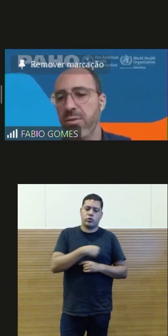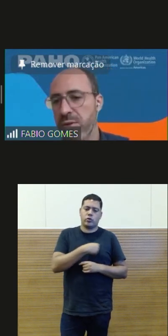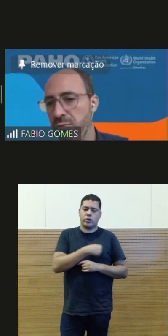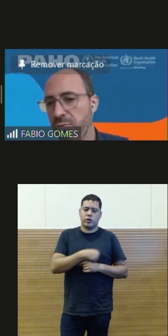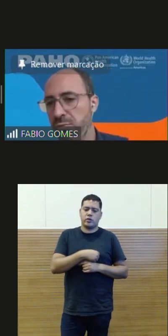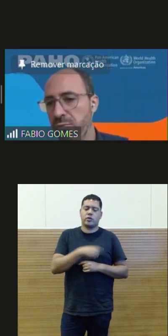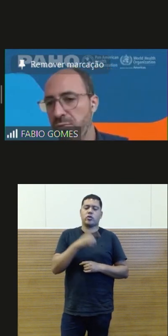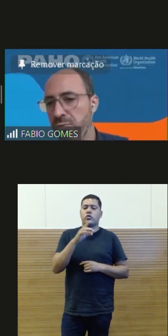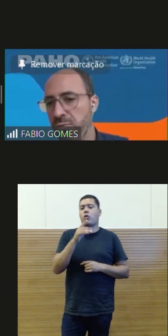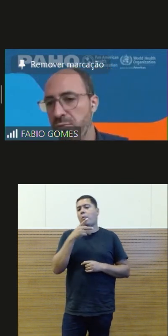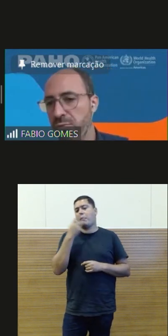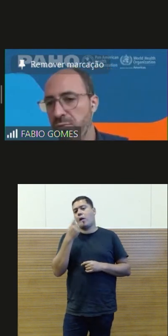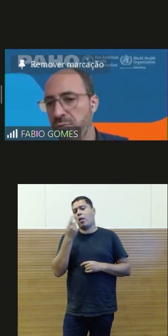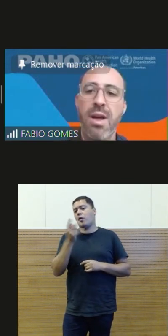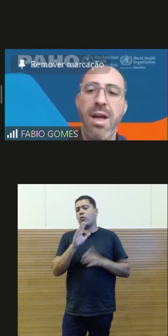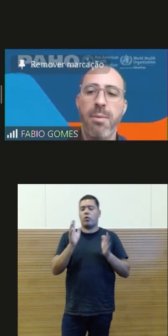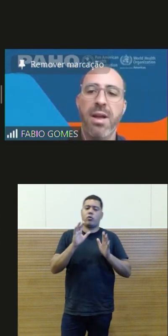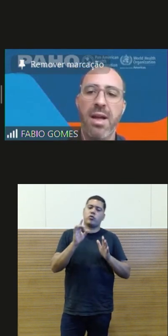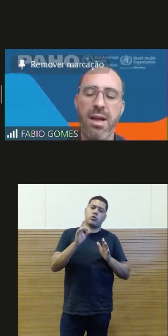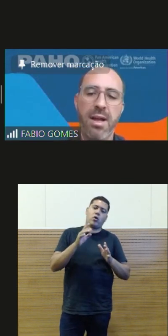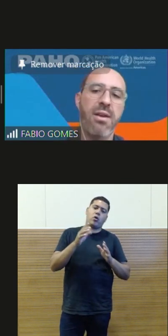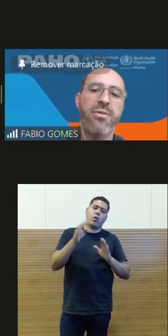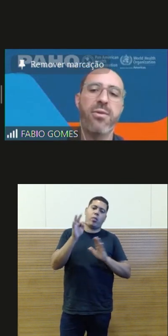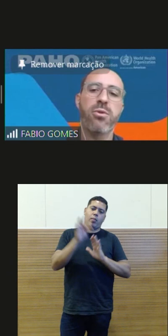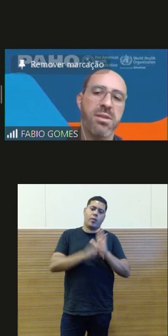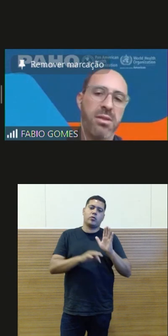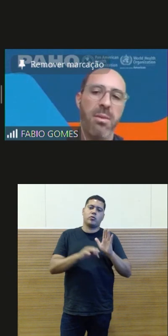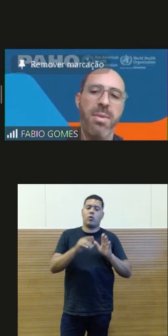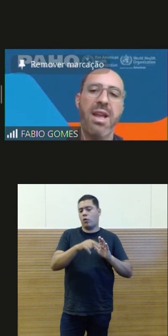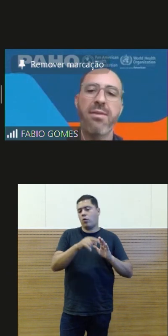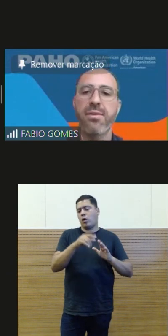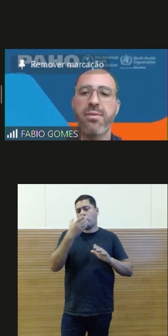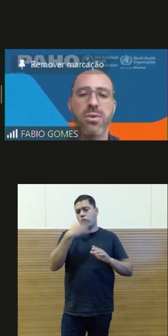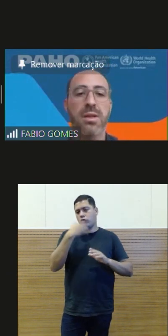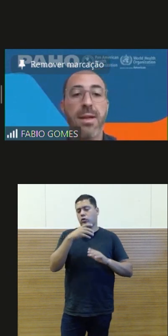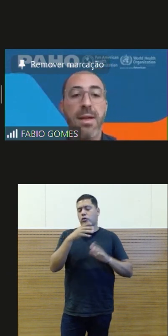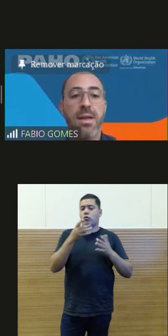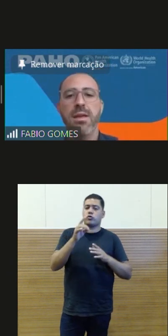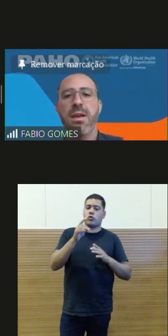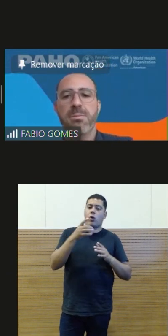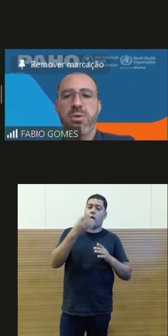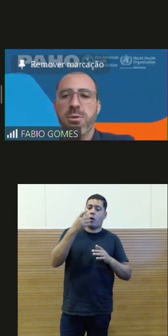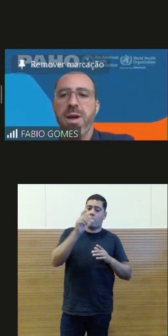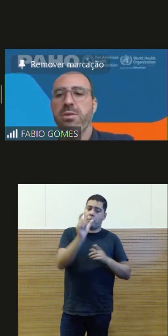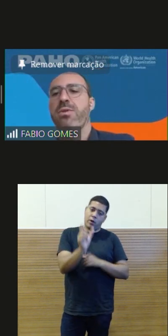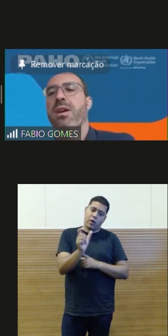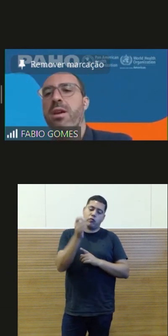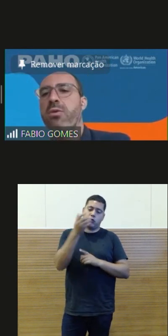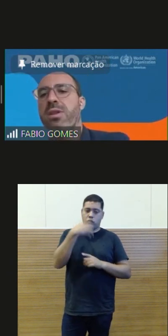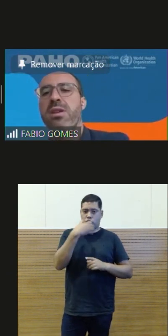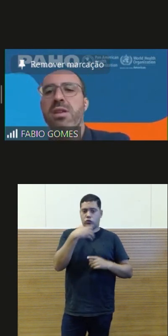with adults. And you only add the word. So it's a text reference to fruits.